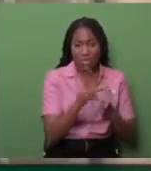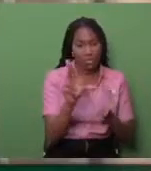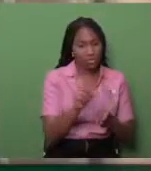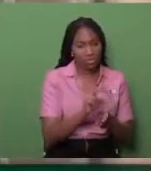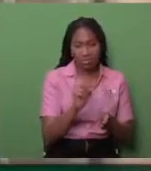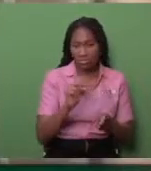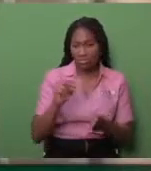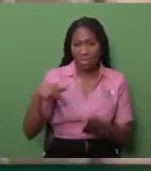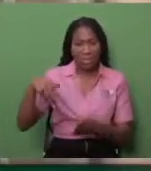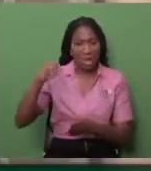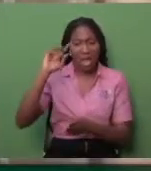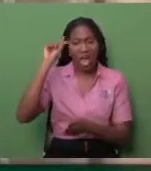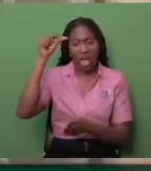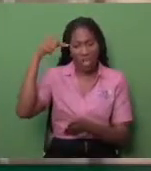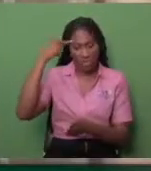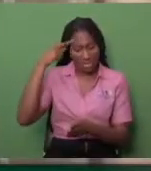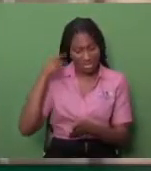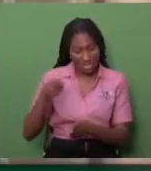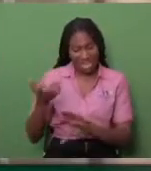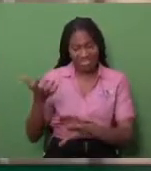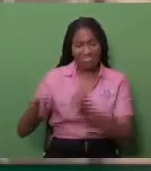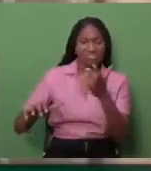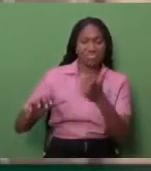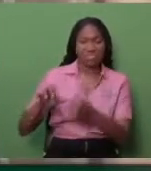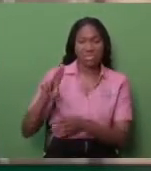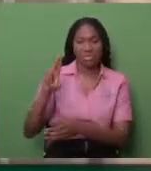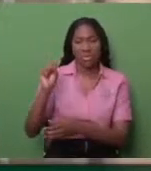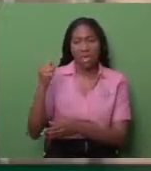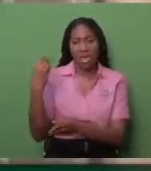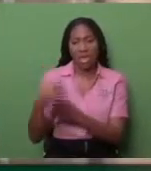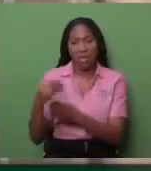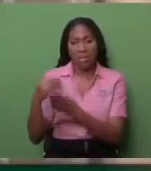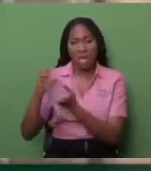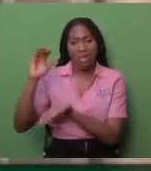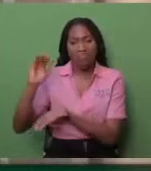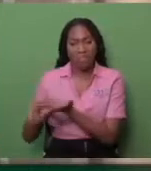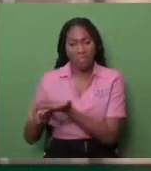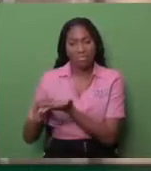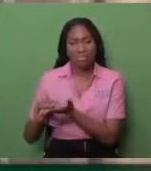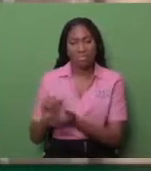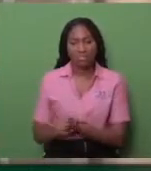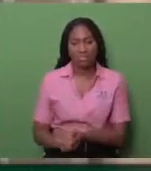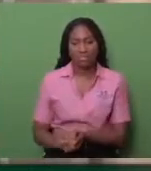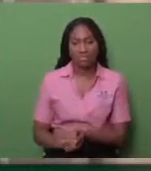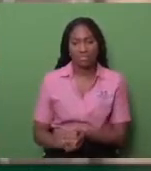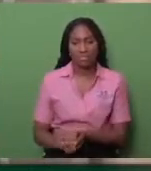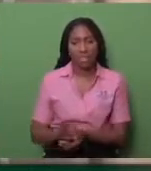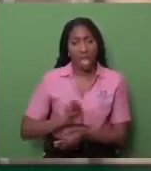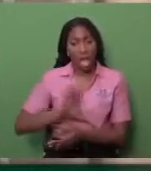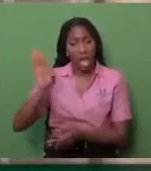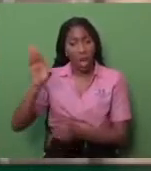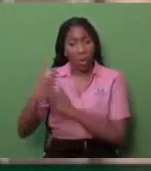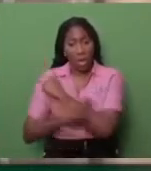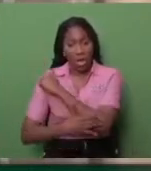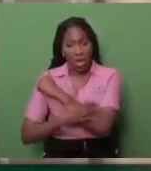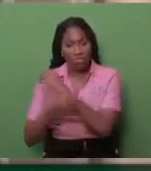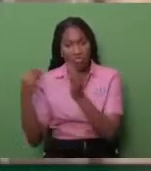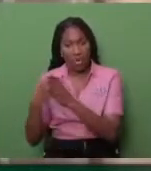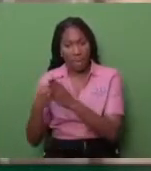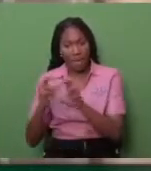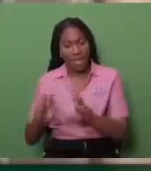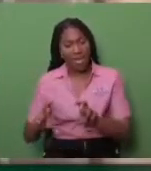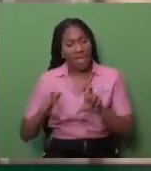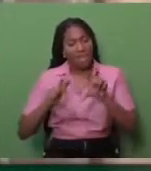and financiers did. I talk now about foreign direct investment. The PNM government, and madam, I'm going through all